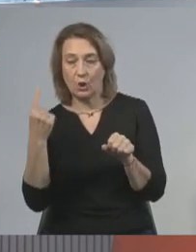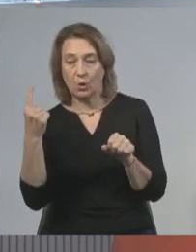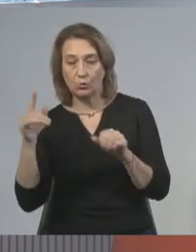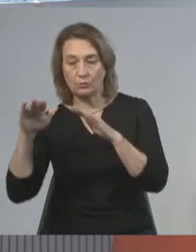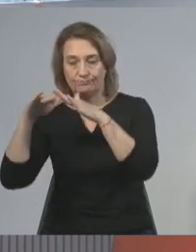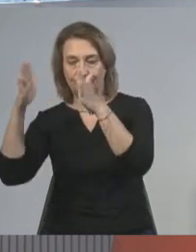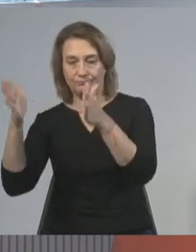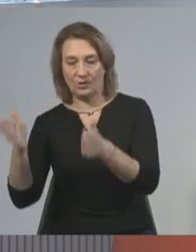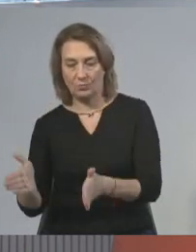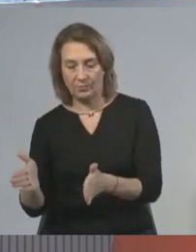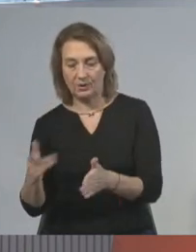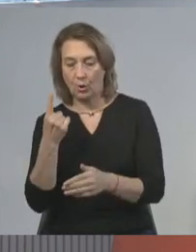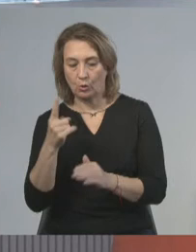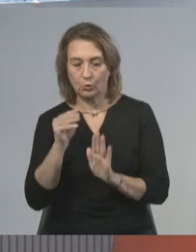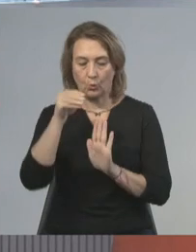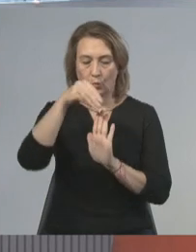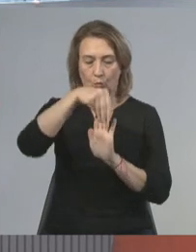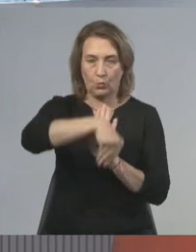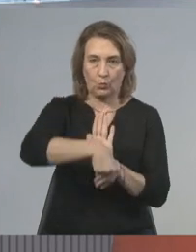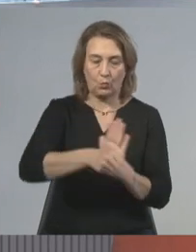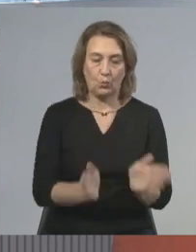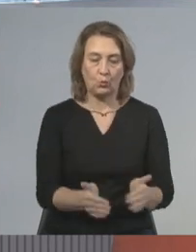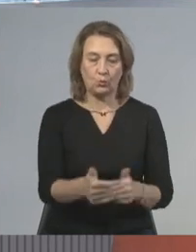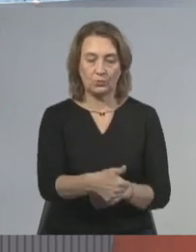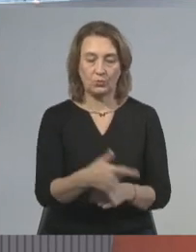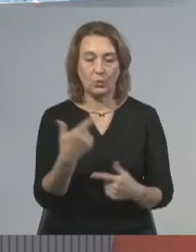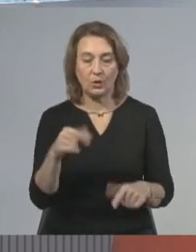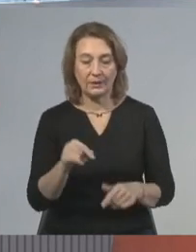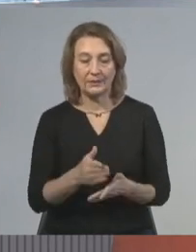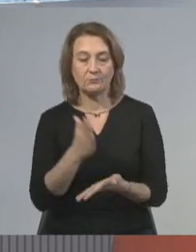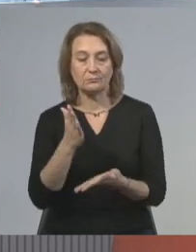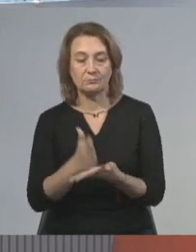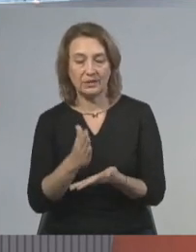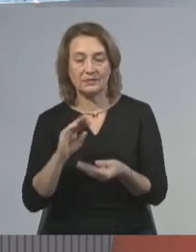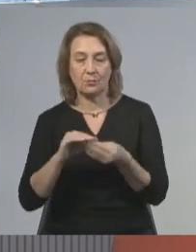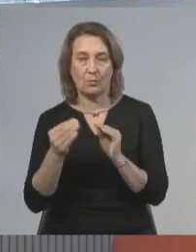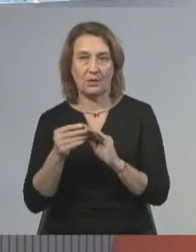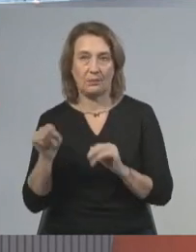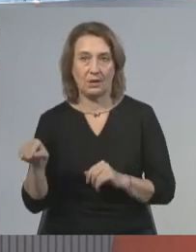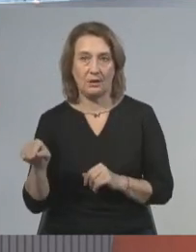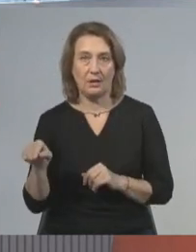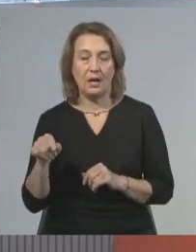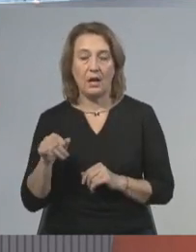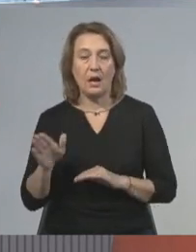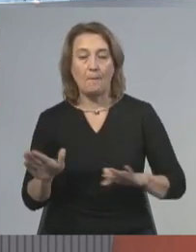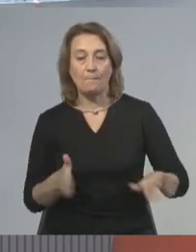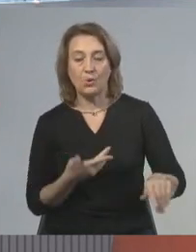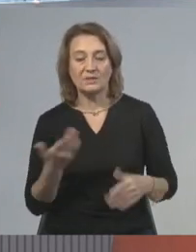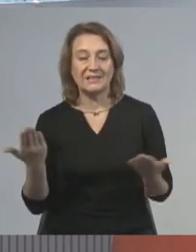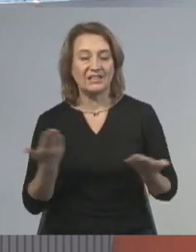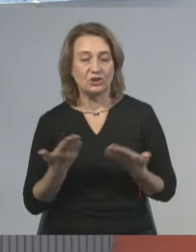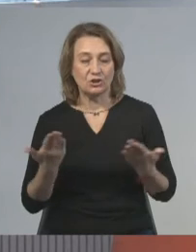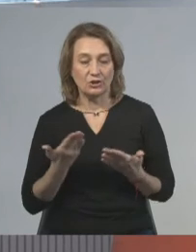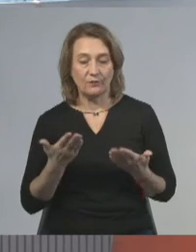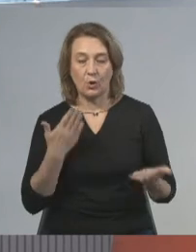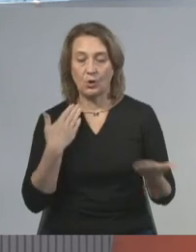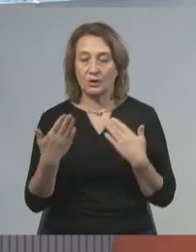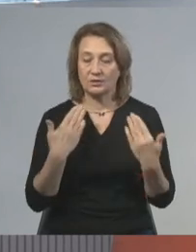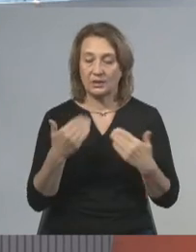particular building one urn and one cabin for people who have symptoms of